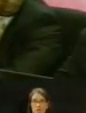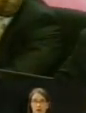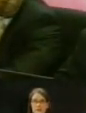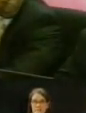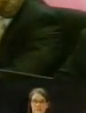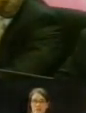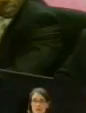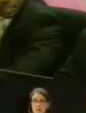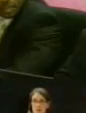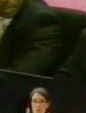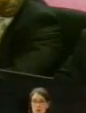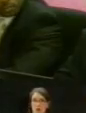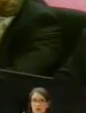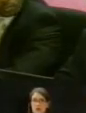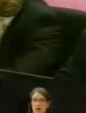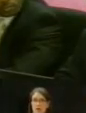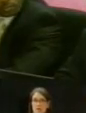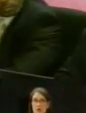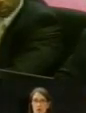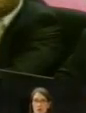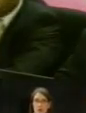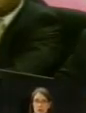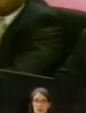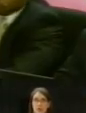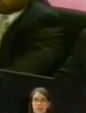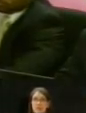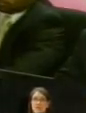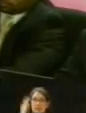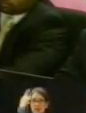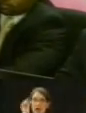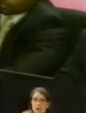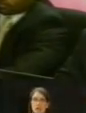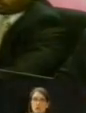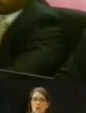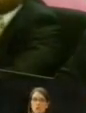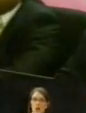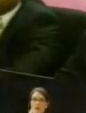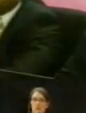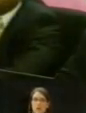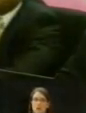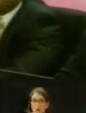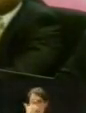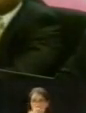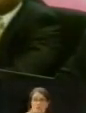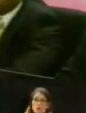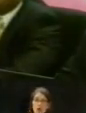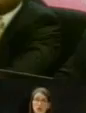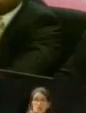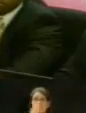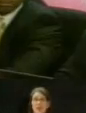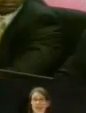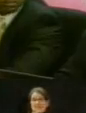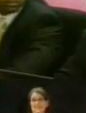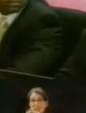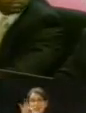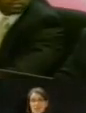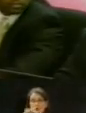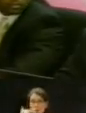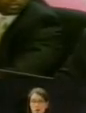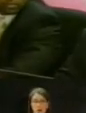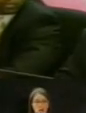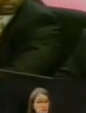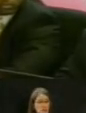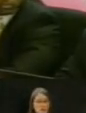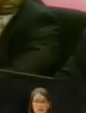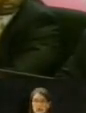This is a reasonable interpretation of the law, because if you try to get a second vote now, whether by my resolution or forced by the court, you're